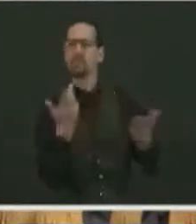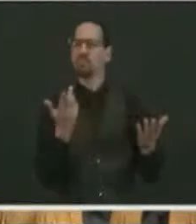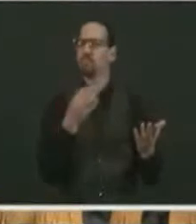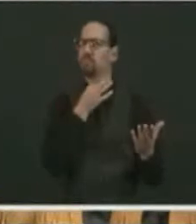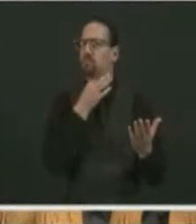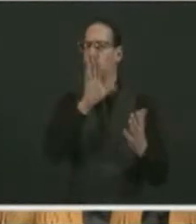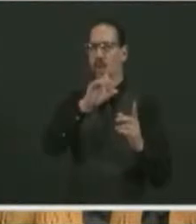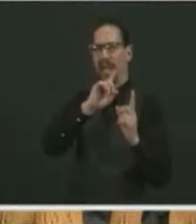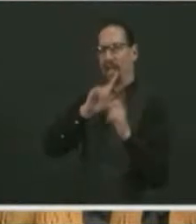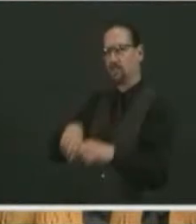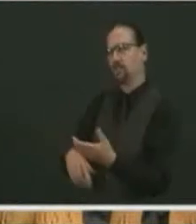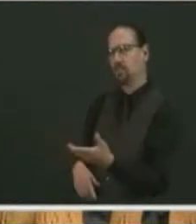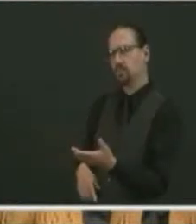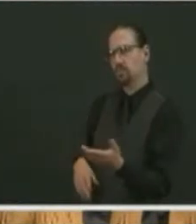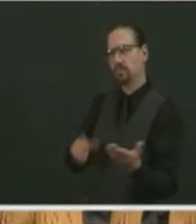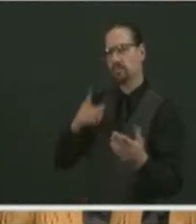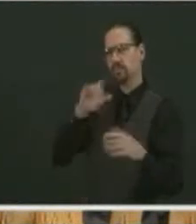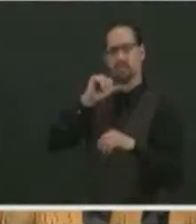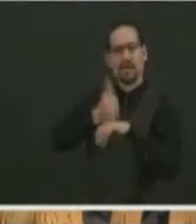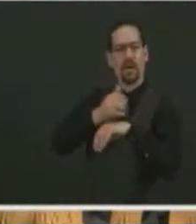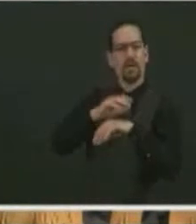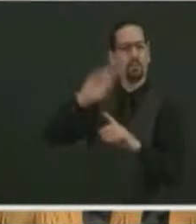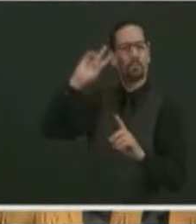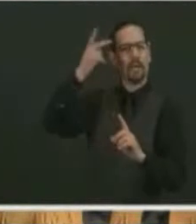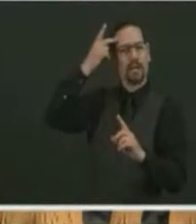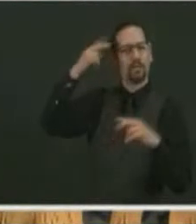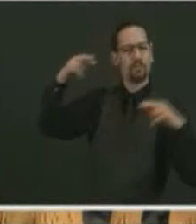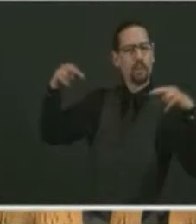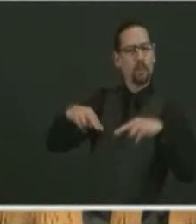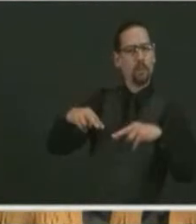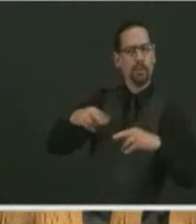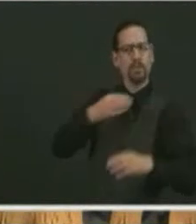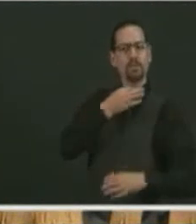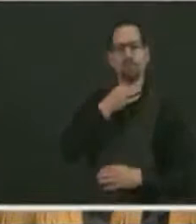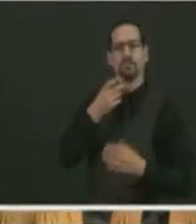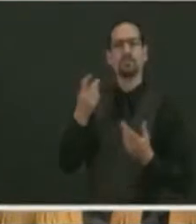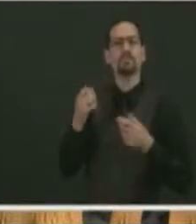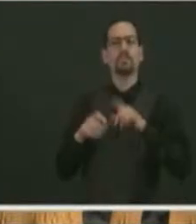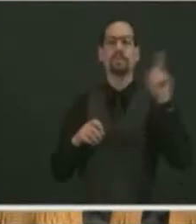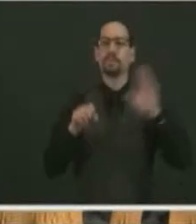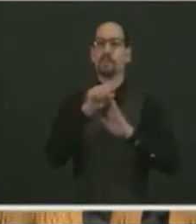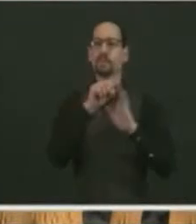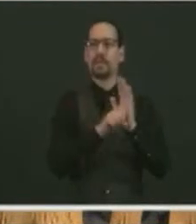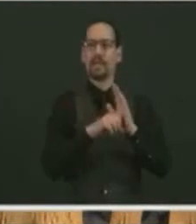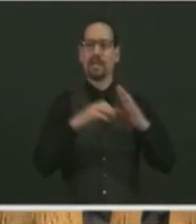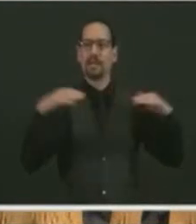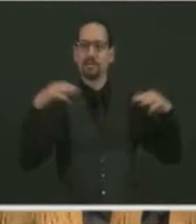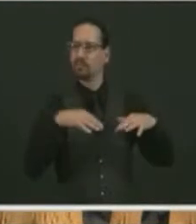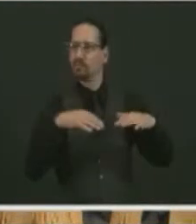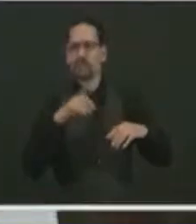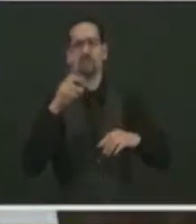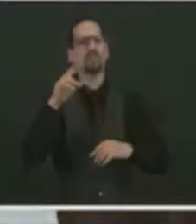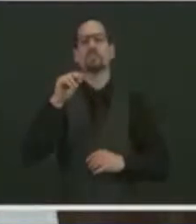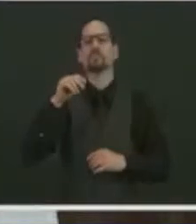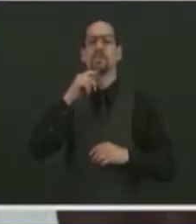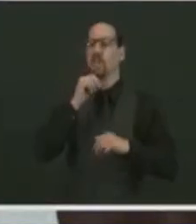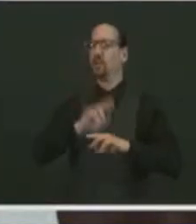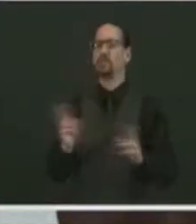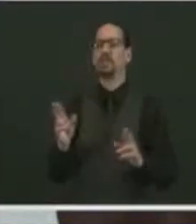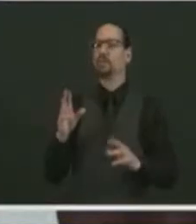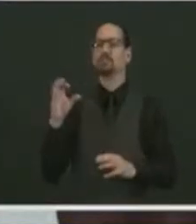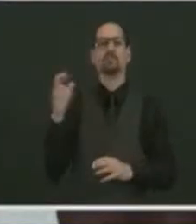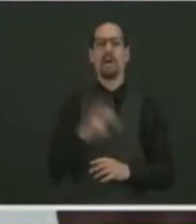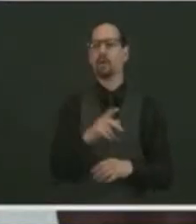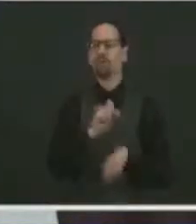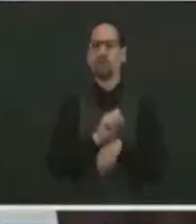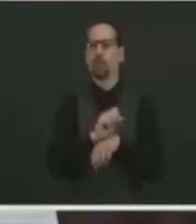general, on members of the House coming back to session, even if Speaker Mattiello says, you know what, we're not ready to come back to session?